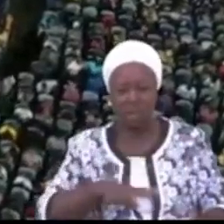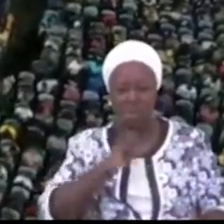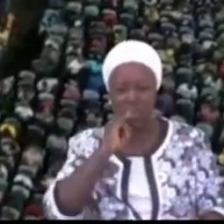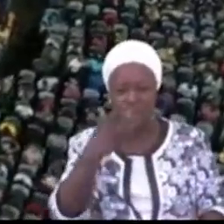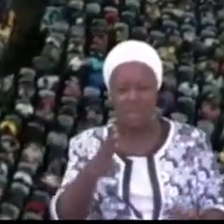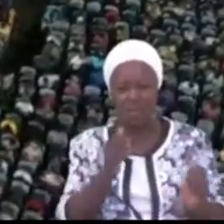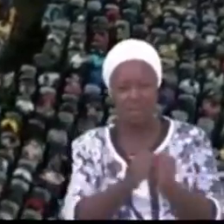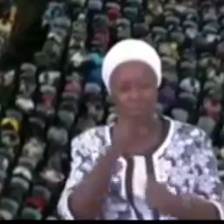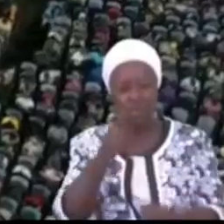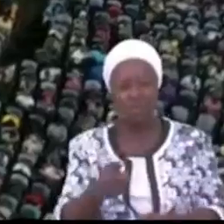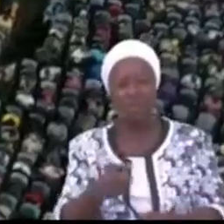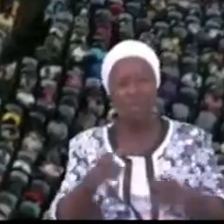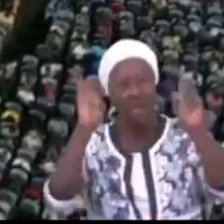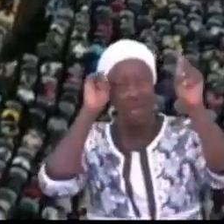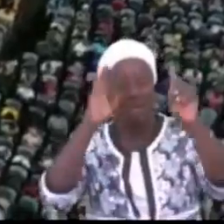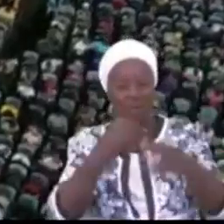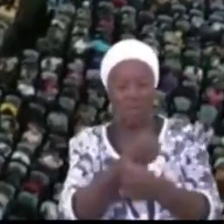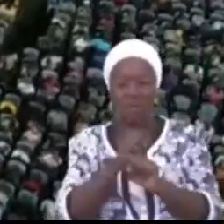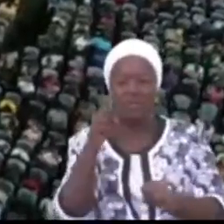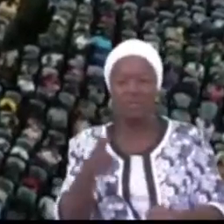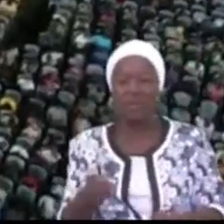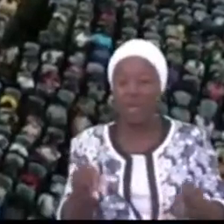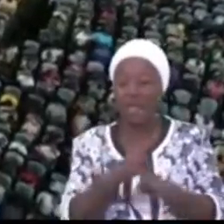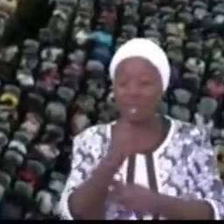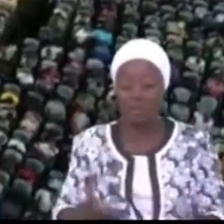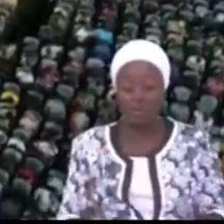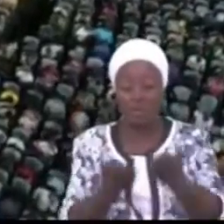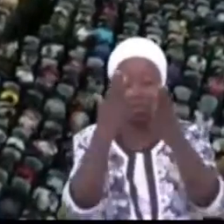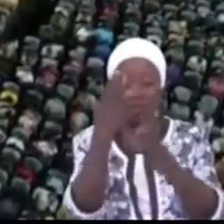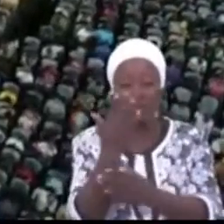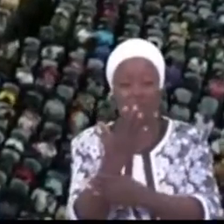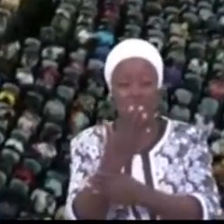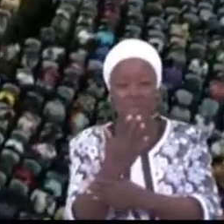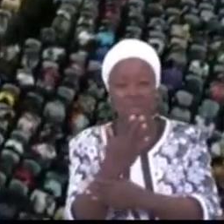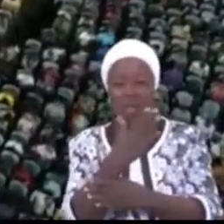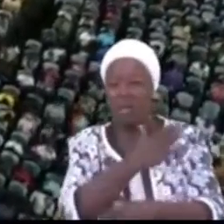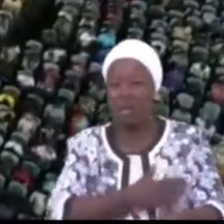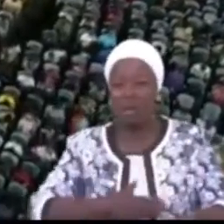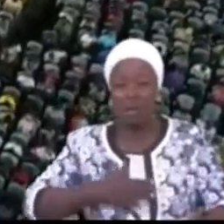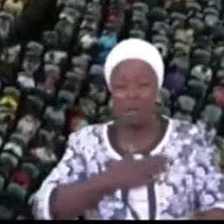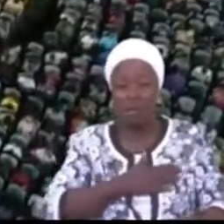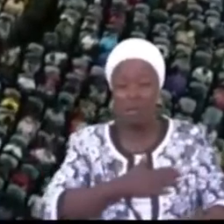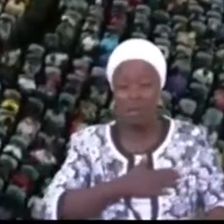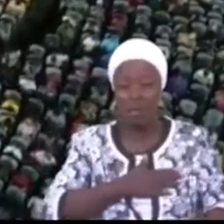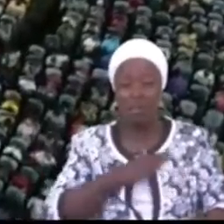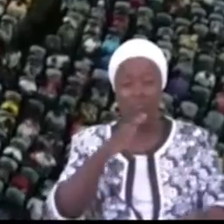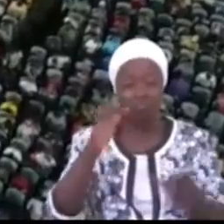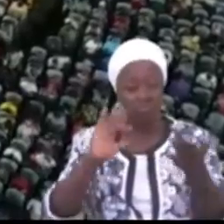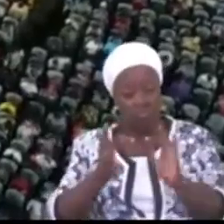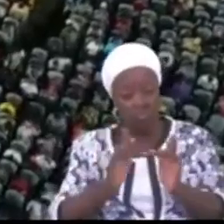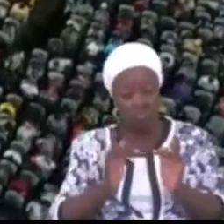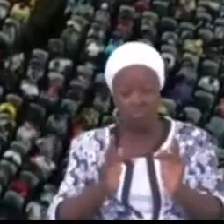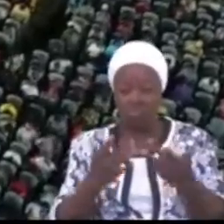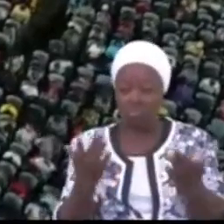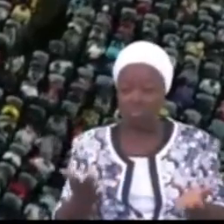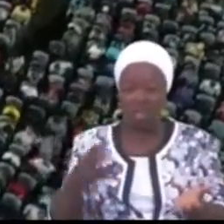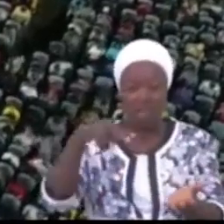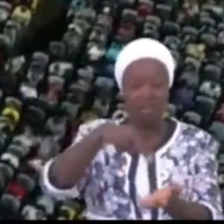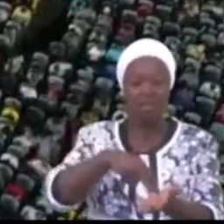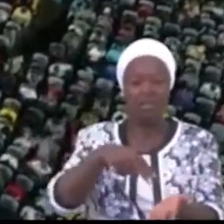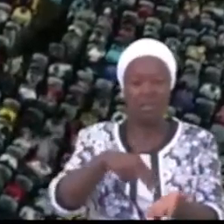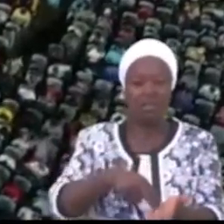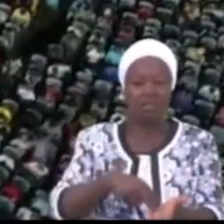there. He will save you. As you are raising up your hand, please stand up so we can identify you. And